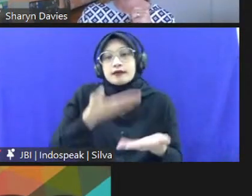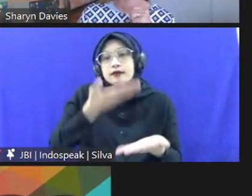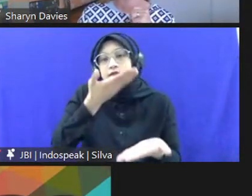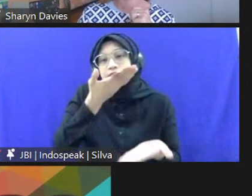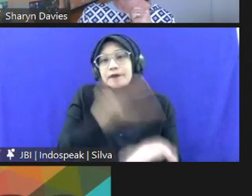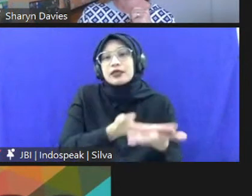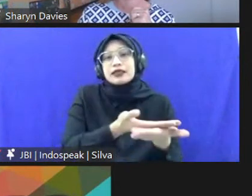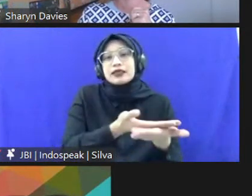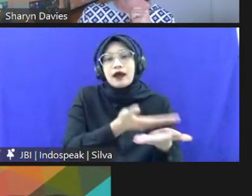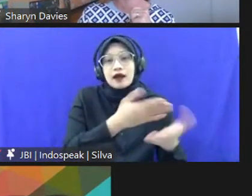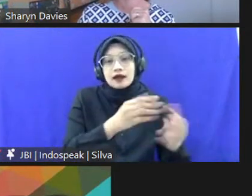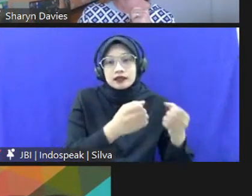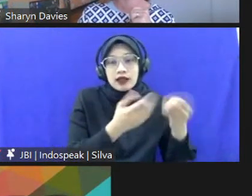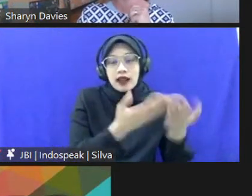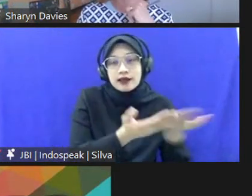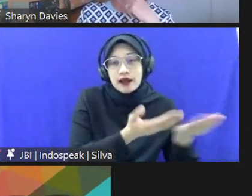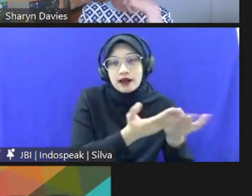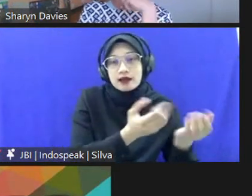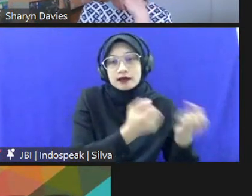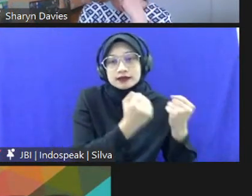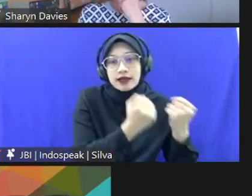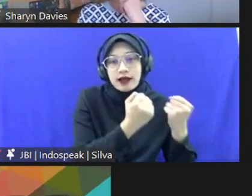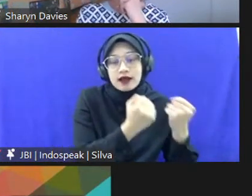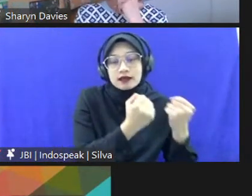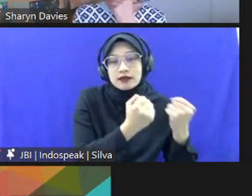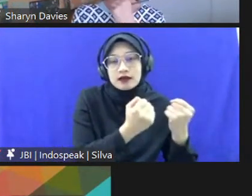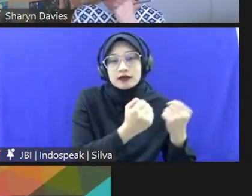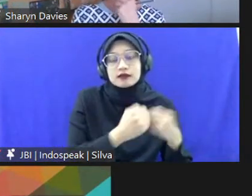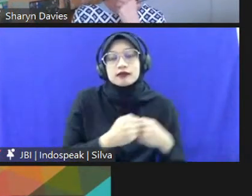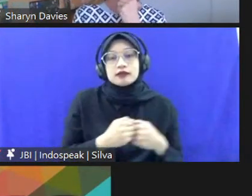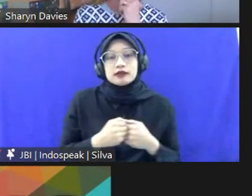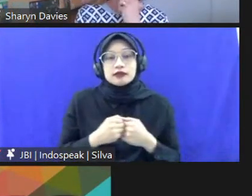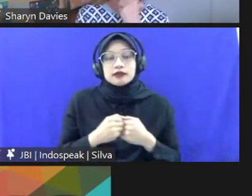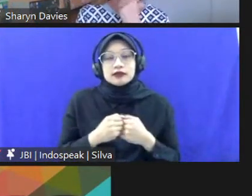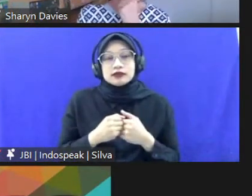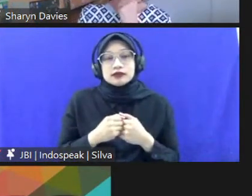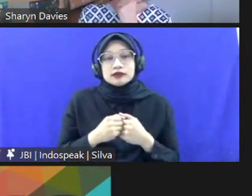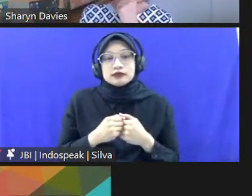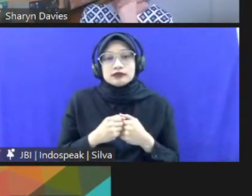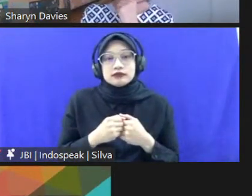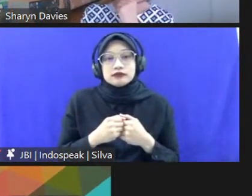we see, in particular, more sort of,